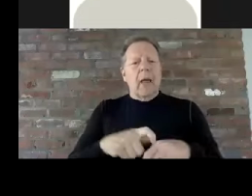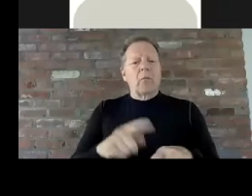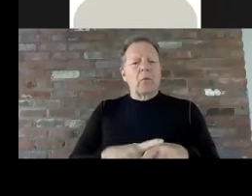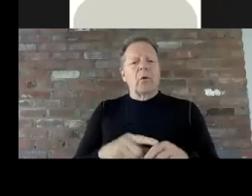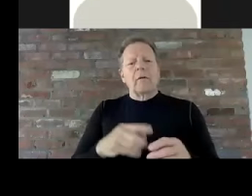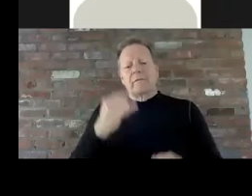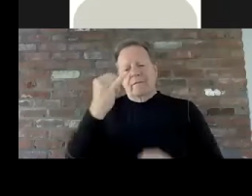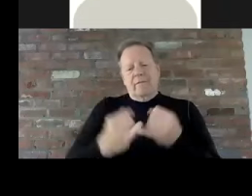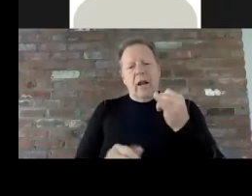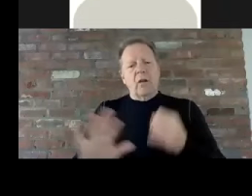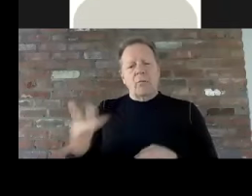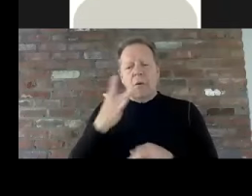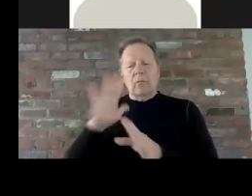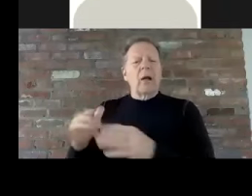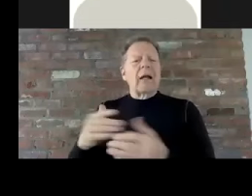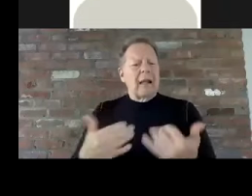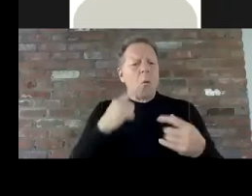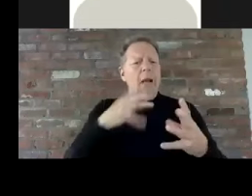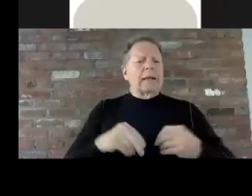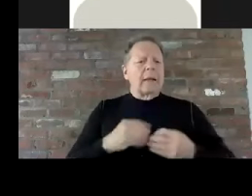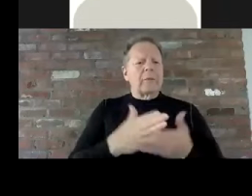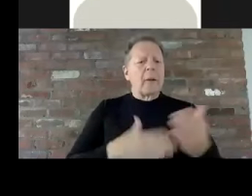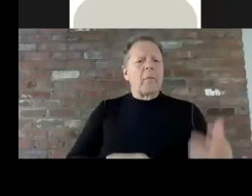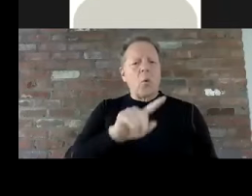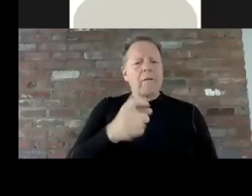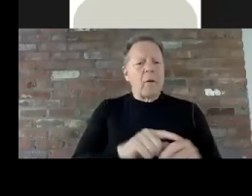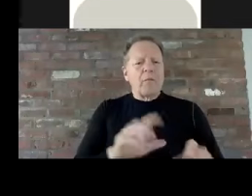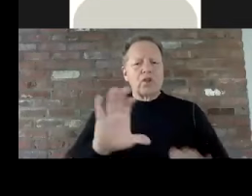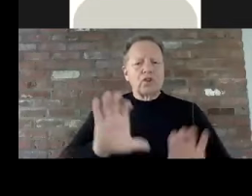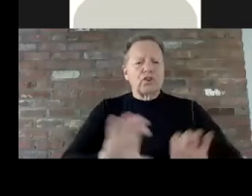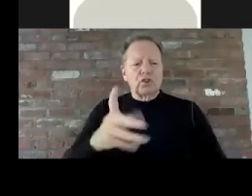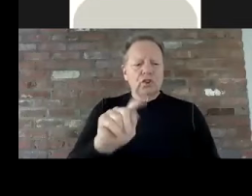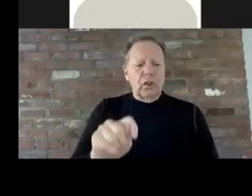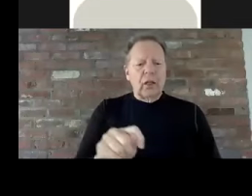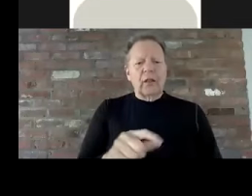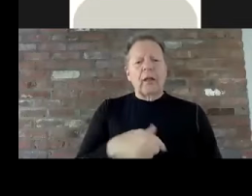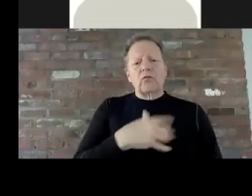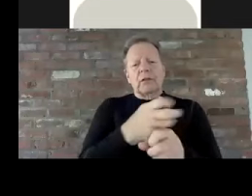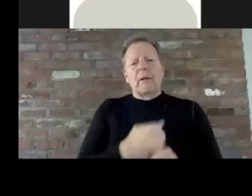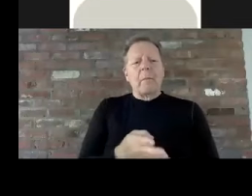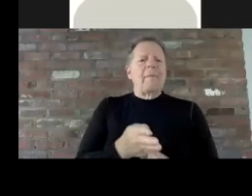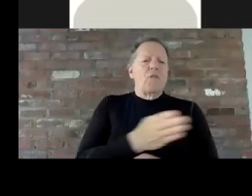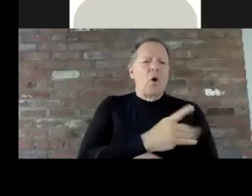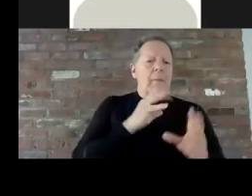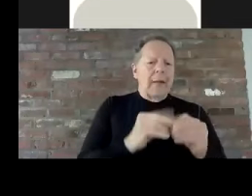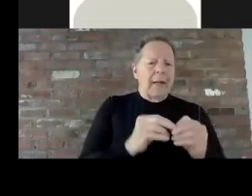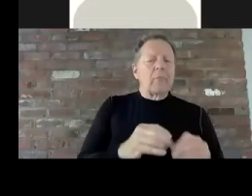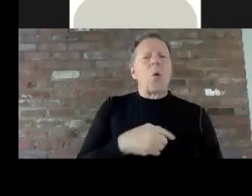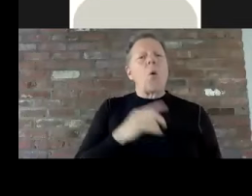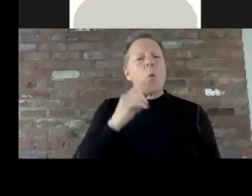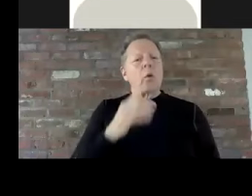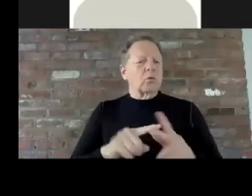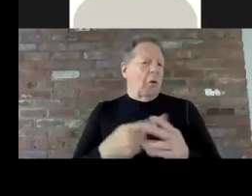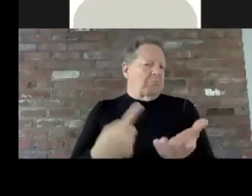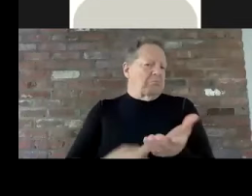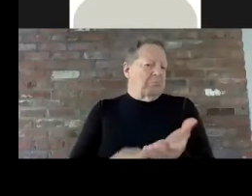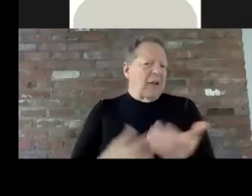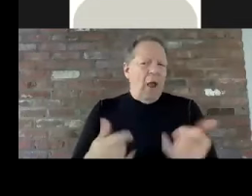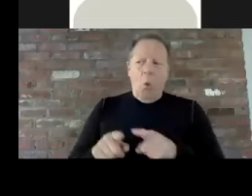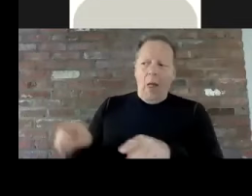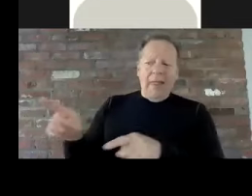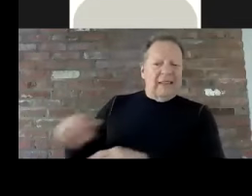preferences, we're going to take a couple questions from the chat or that we've received before the meeting. And we'll be, like I said before,